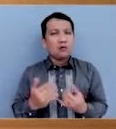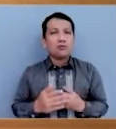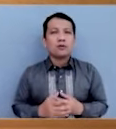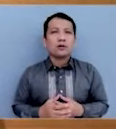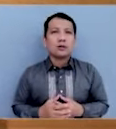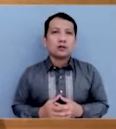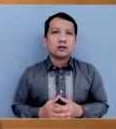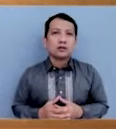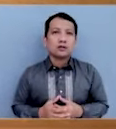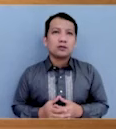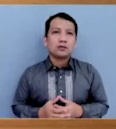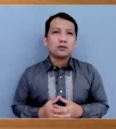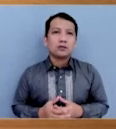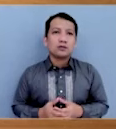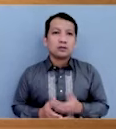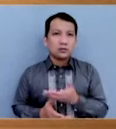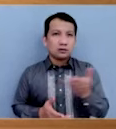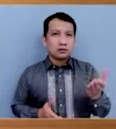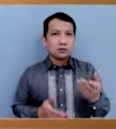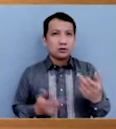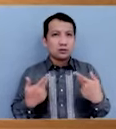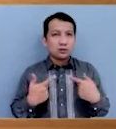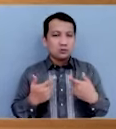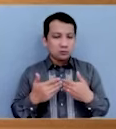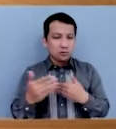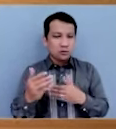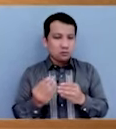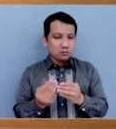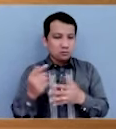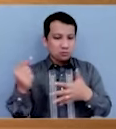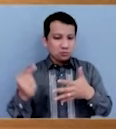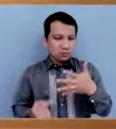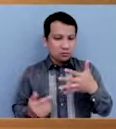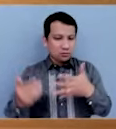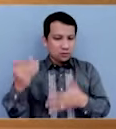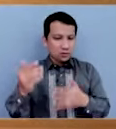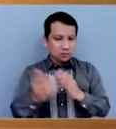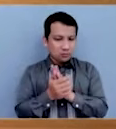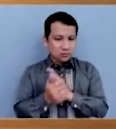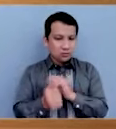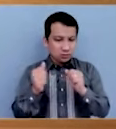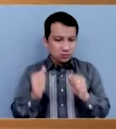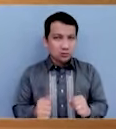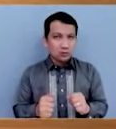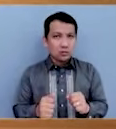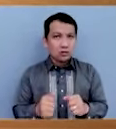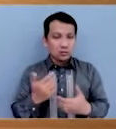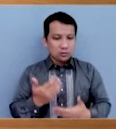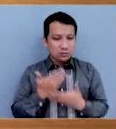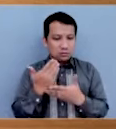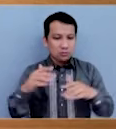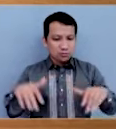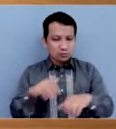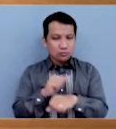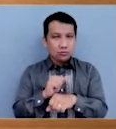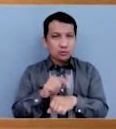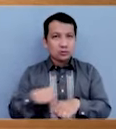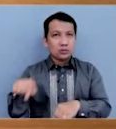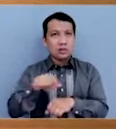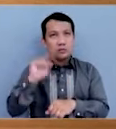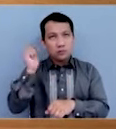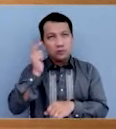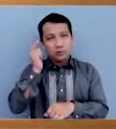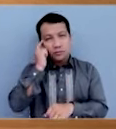that there is an enormous pool of highly competent and dedicated workers serving in our